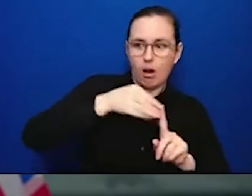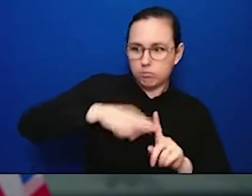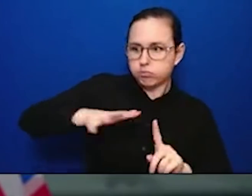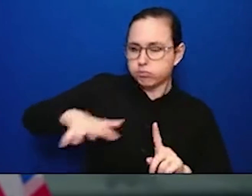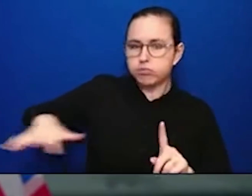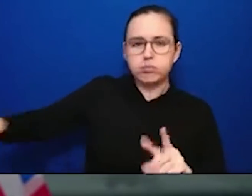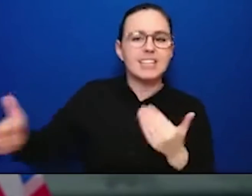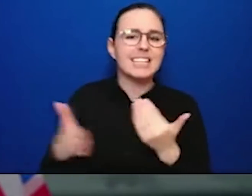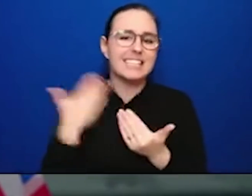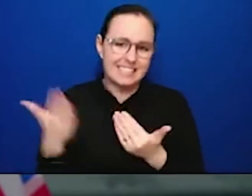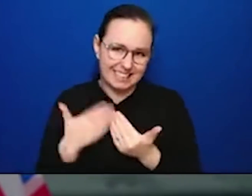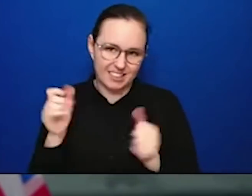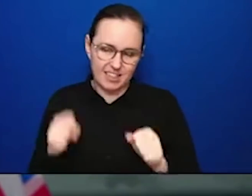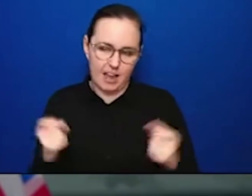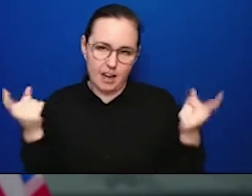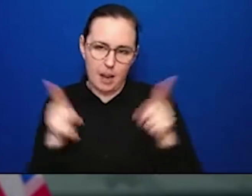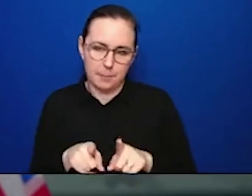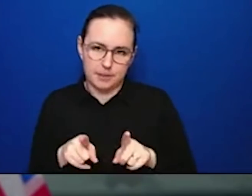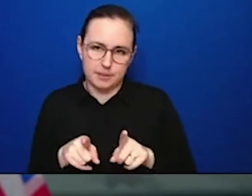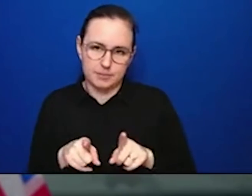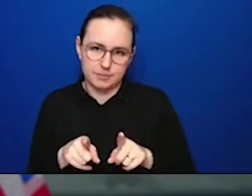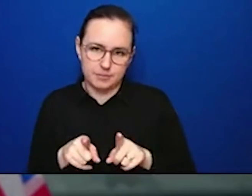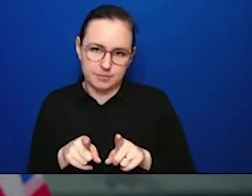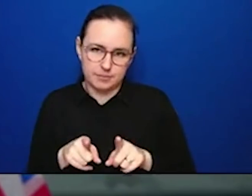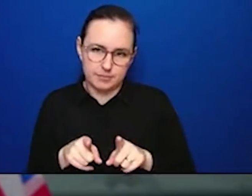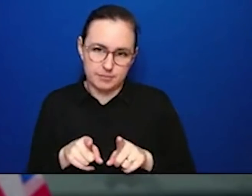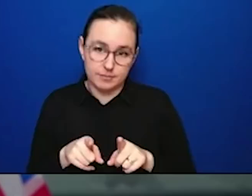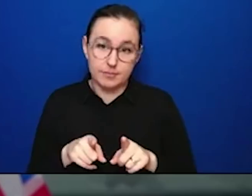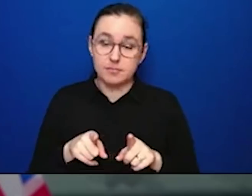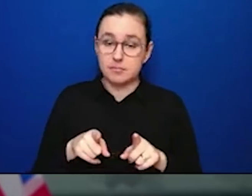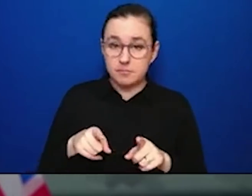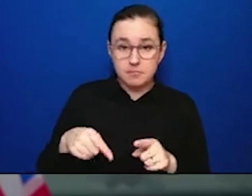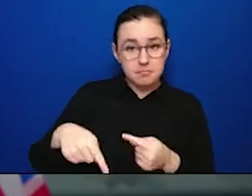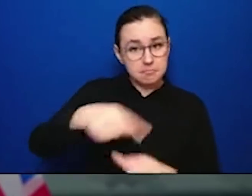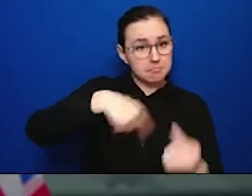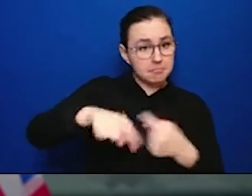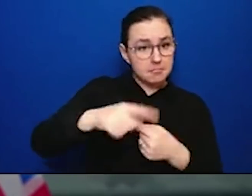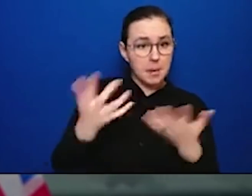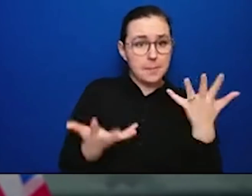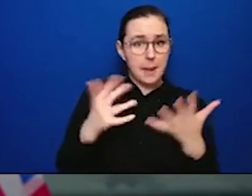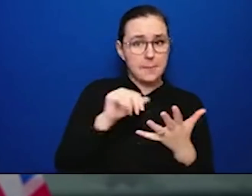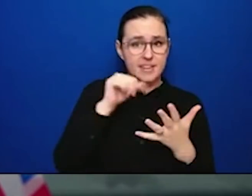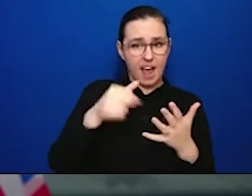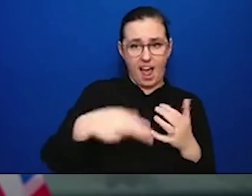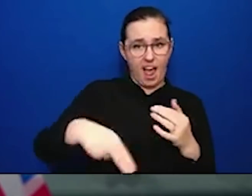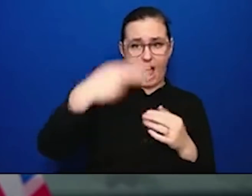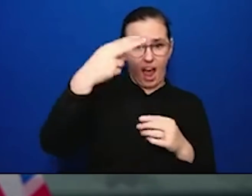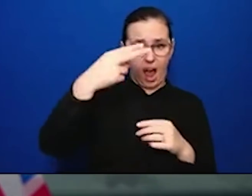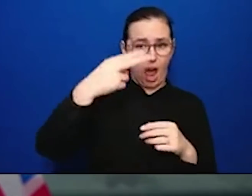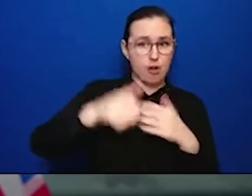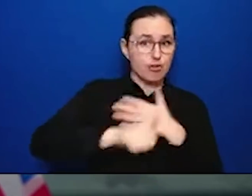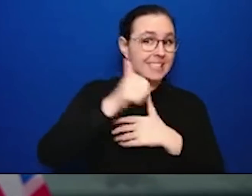spreading into higher risk settings. So it's not about these